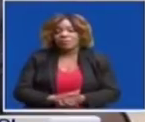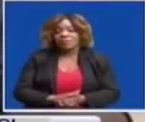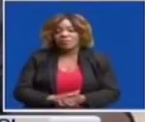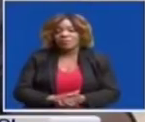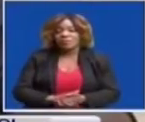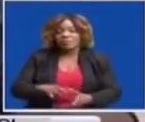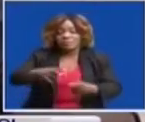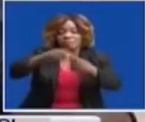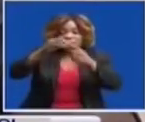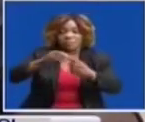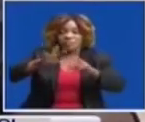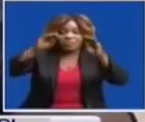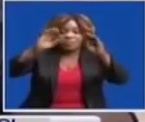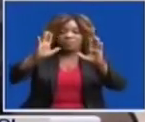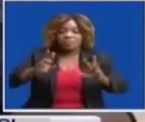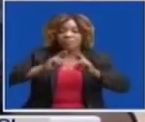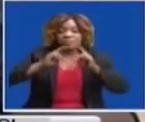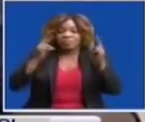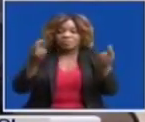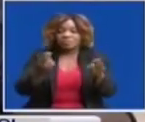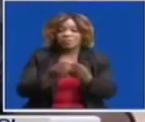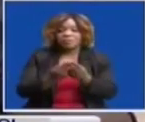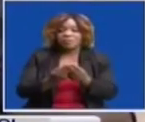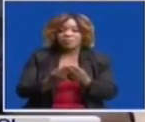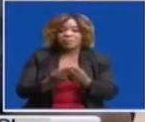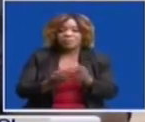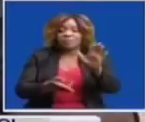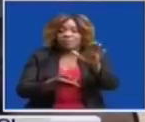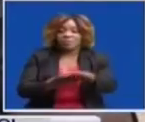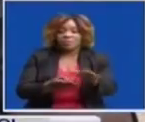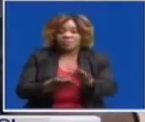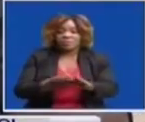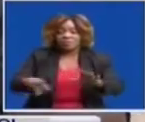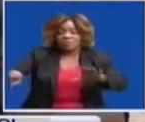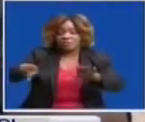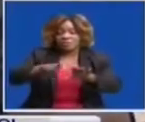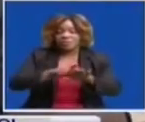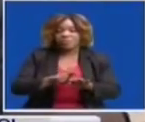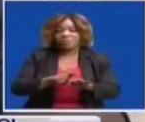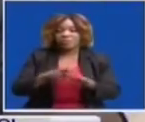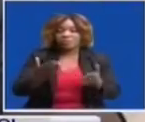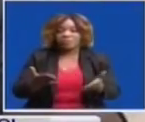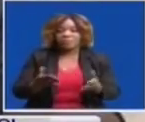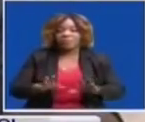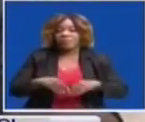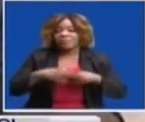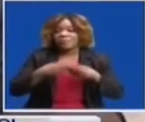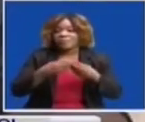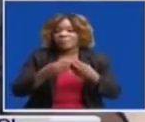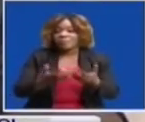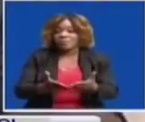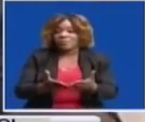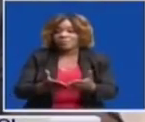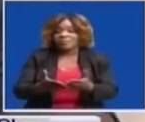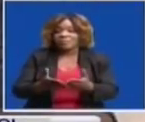of the teacher unions, who have also expressed willingness of speaking to their members to bring them on board so that they